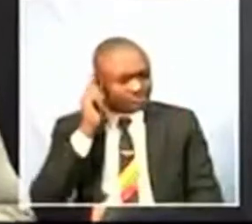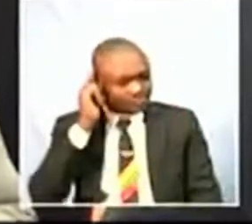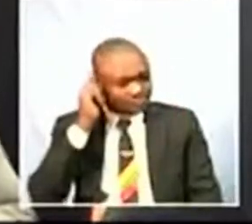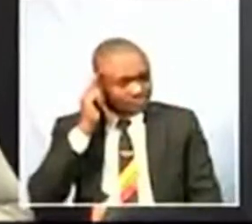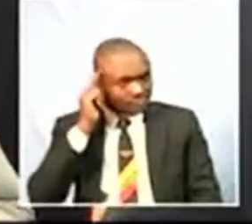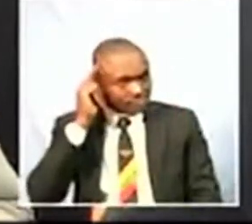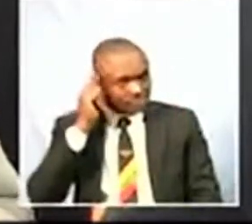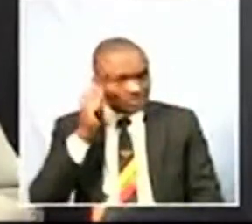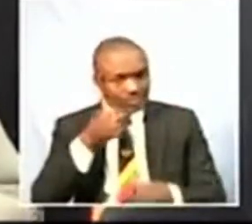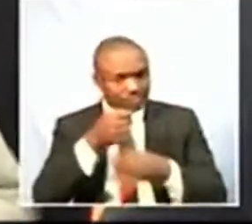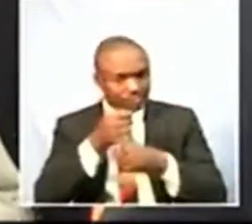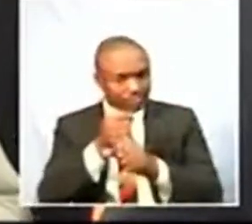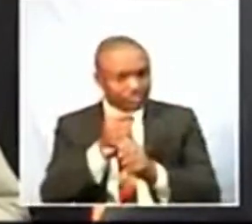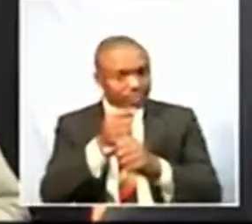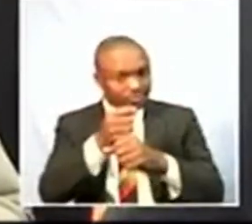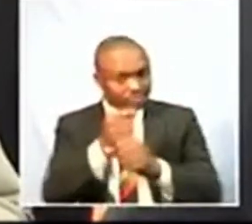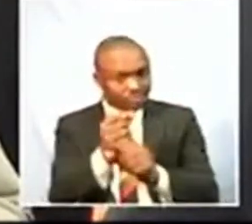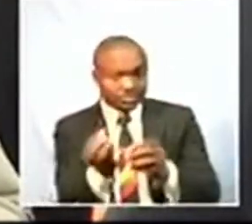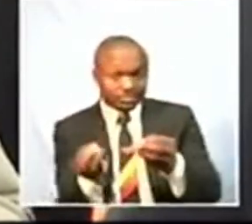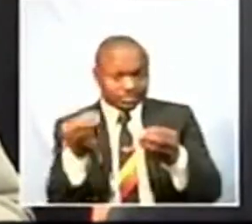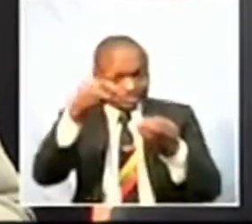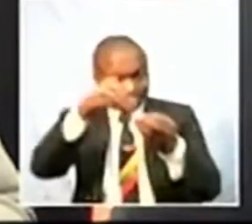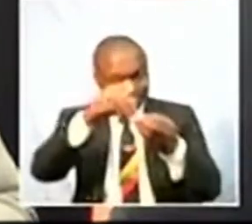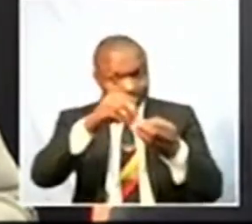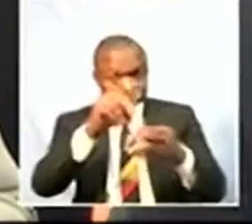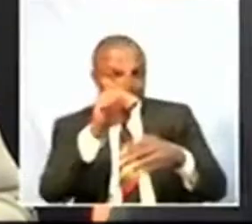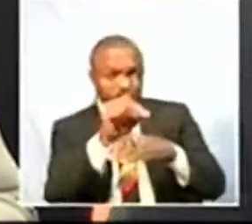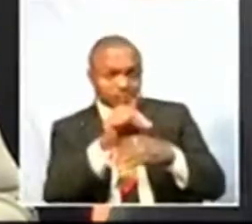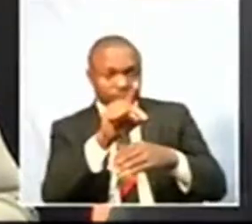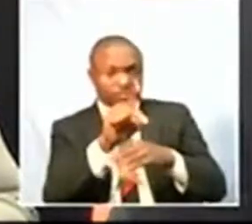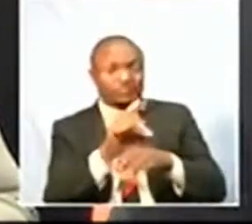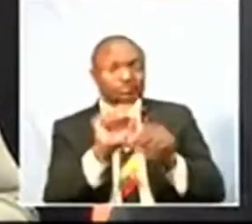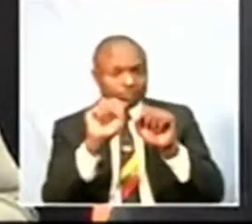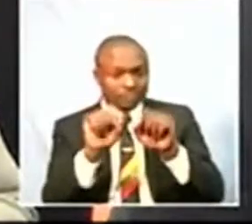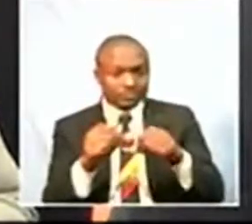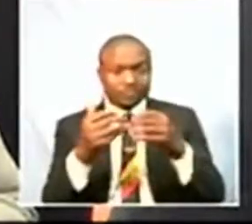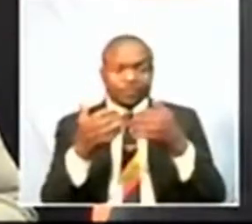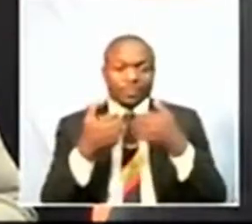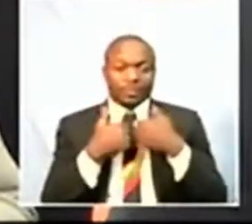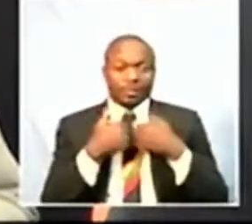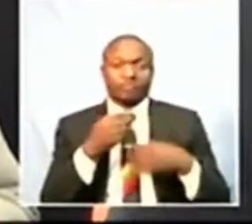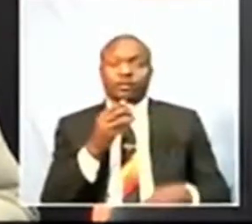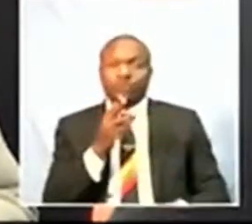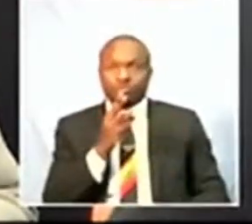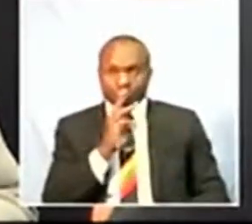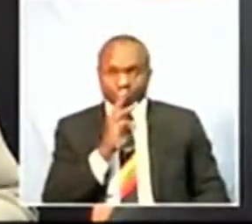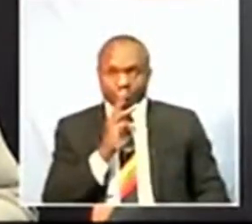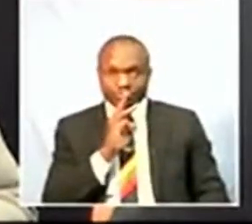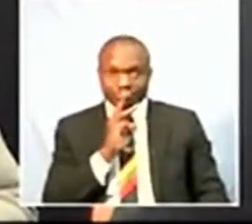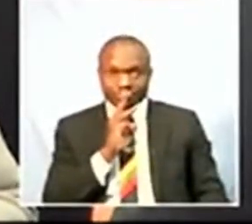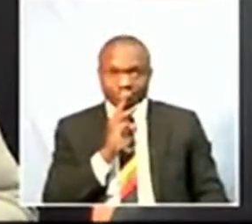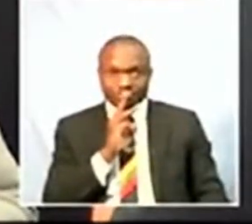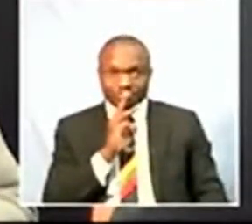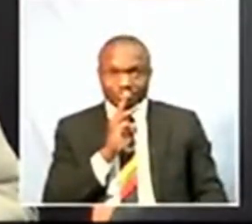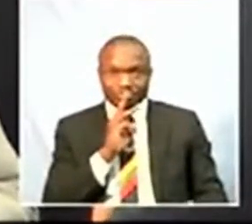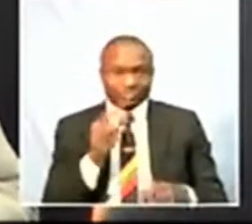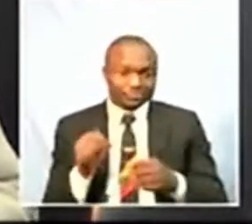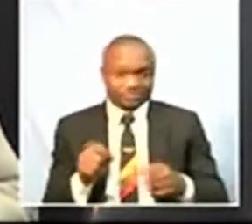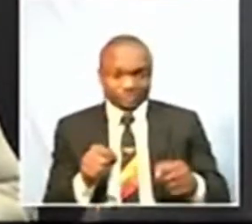make additional projects so that they have water reticulation and also